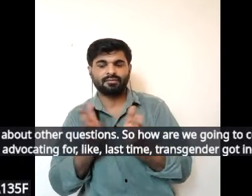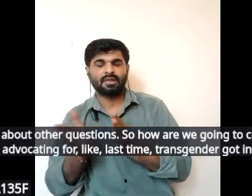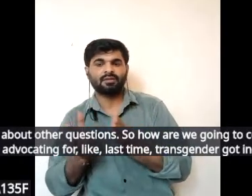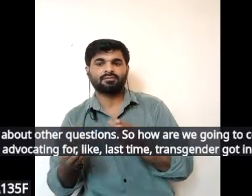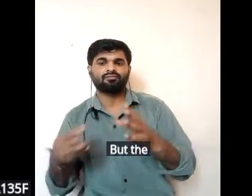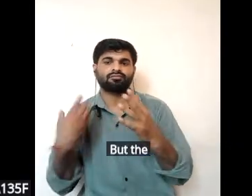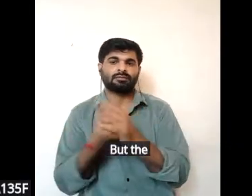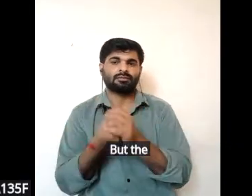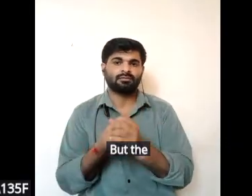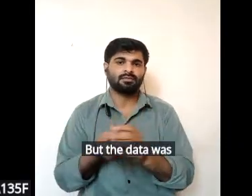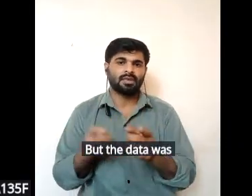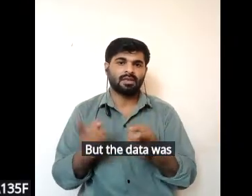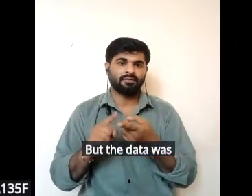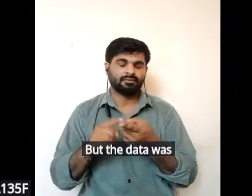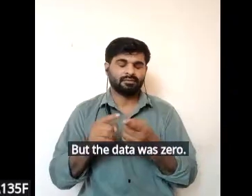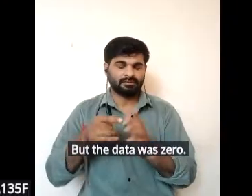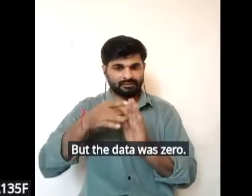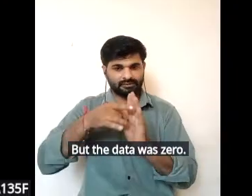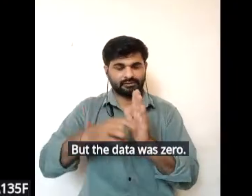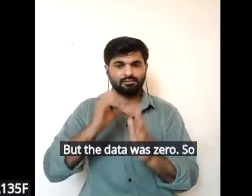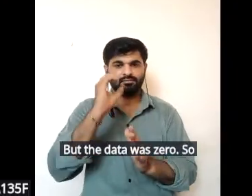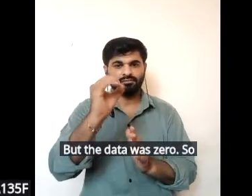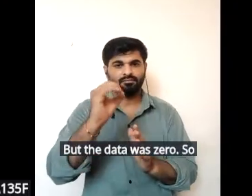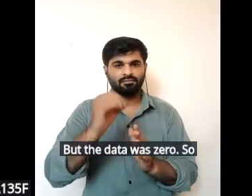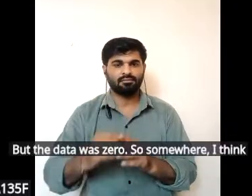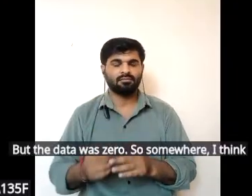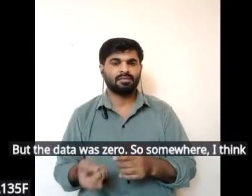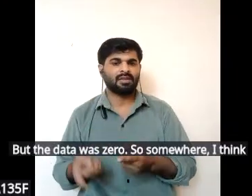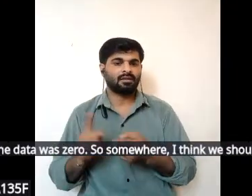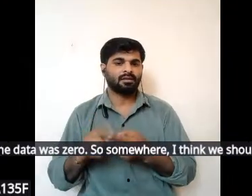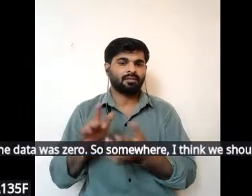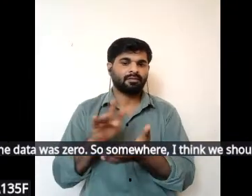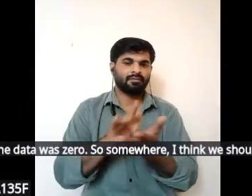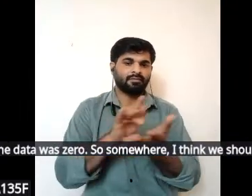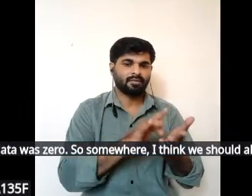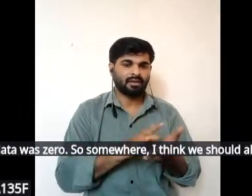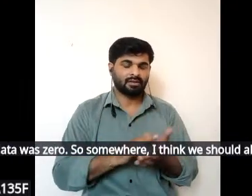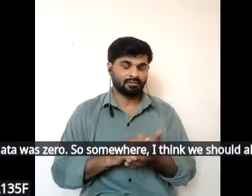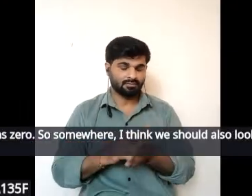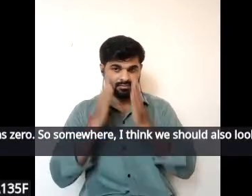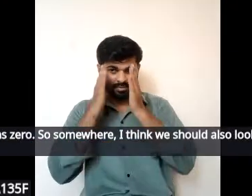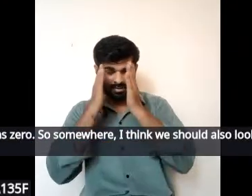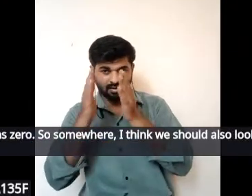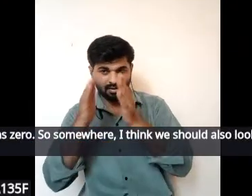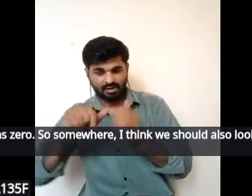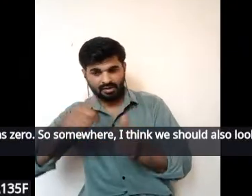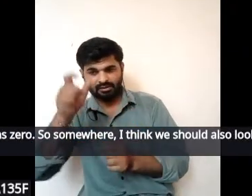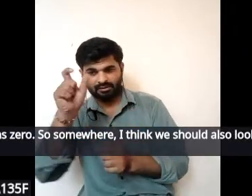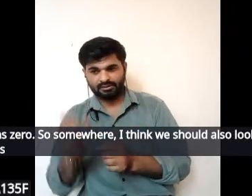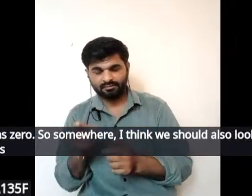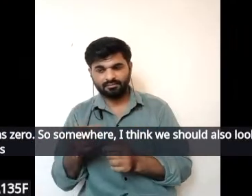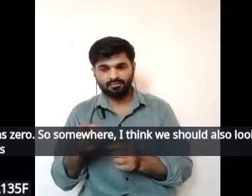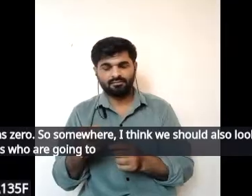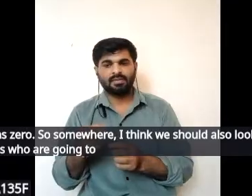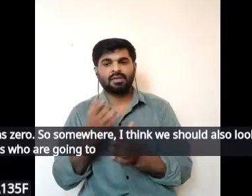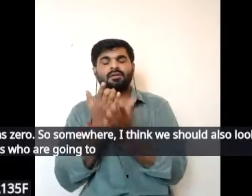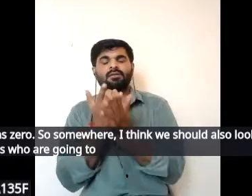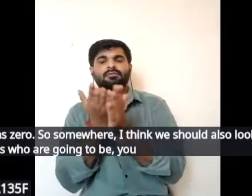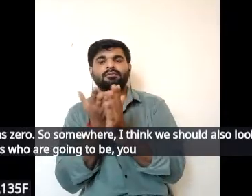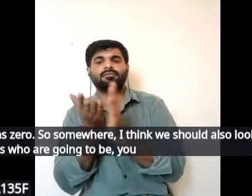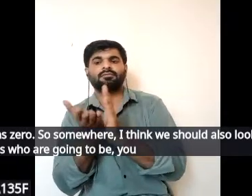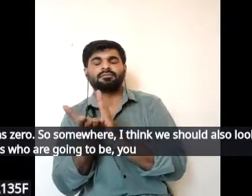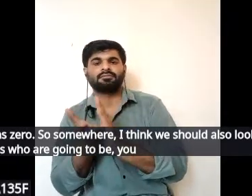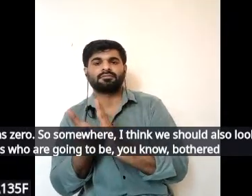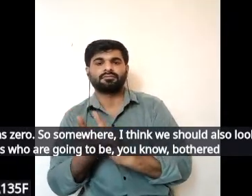the data was zero. So somewhere I think we should also look at who are the other categories who are going to be,